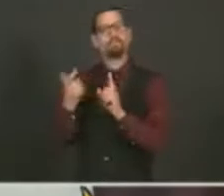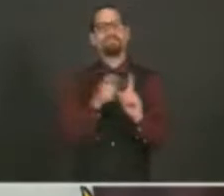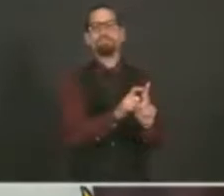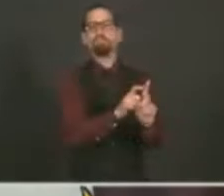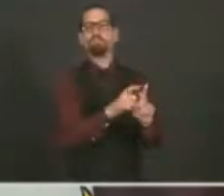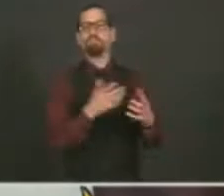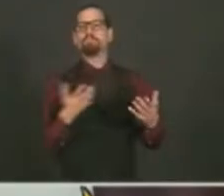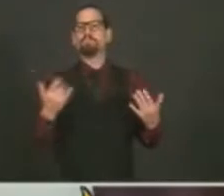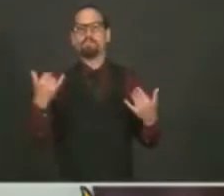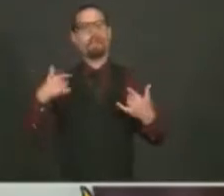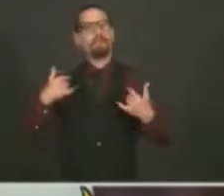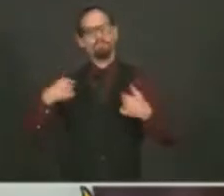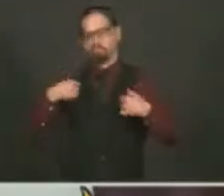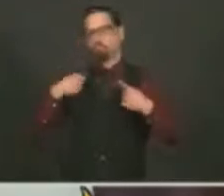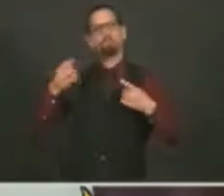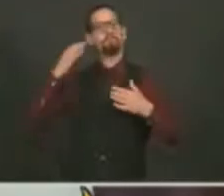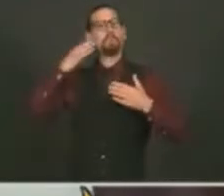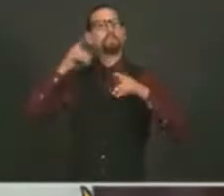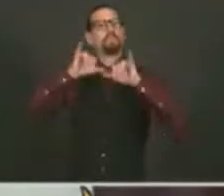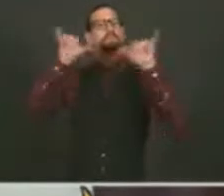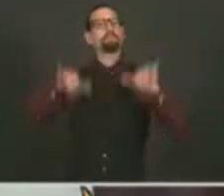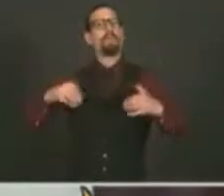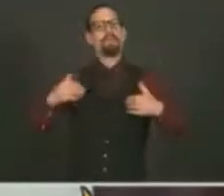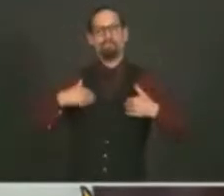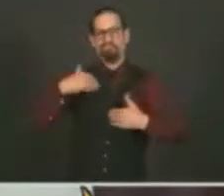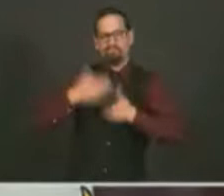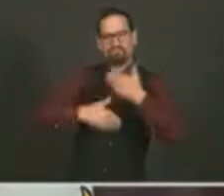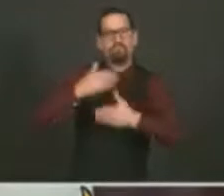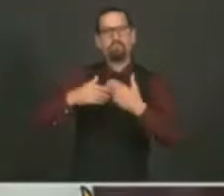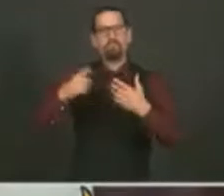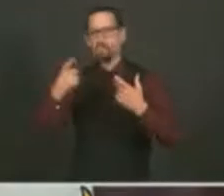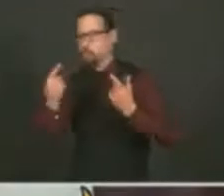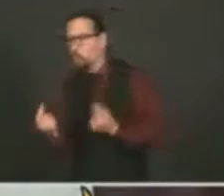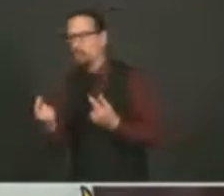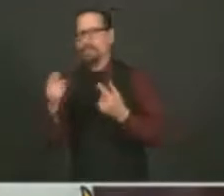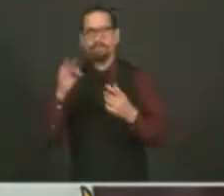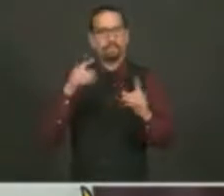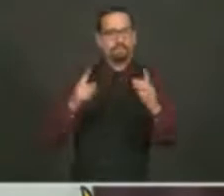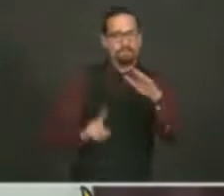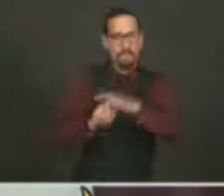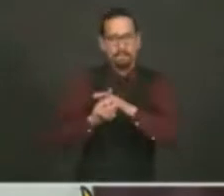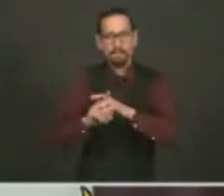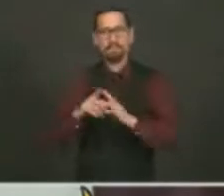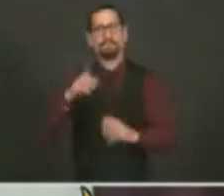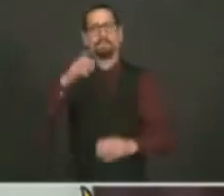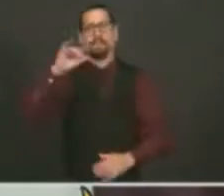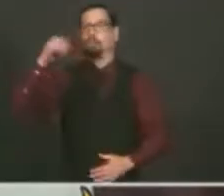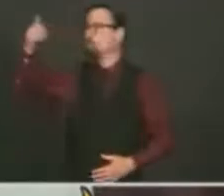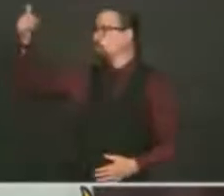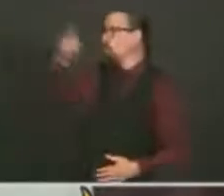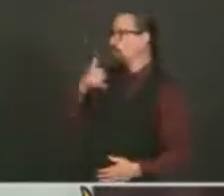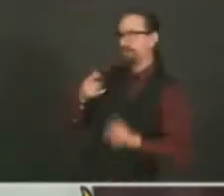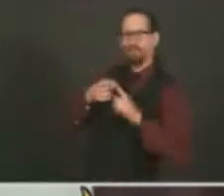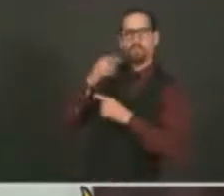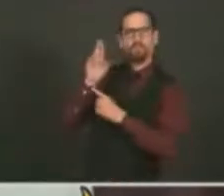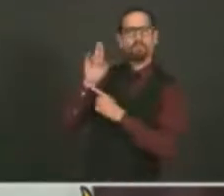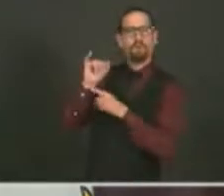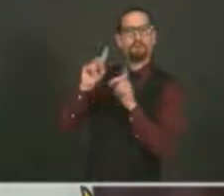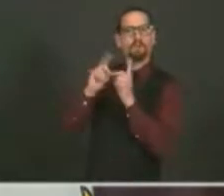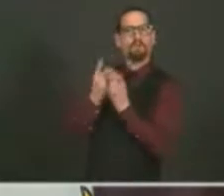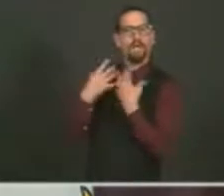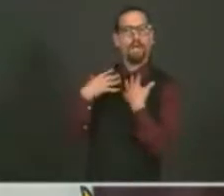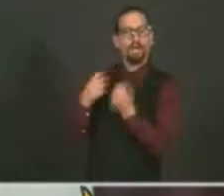if you're not very sick. By and large, people, when they're told they're positive, they isolate. Their contacts